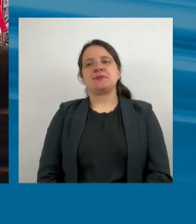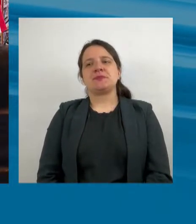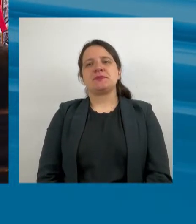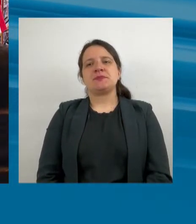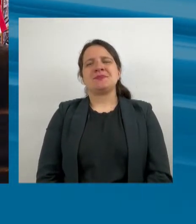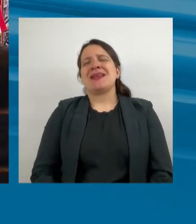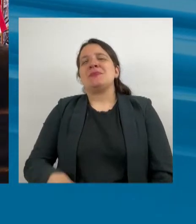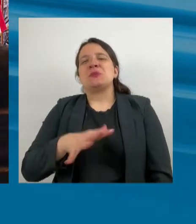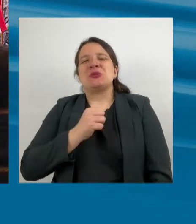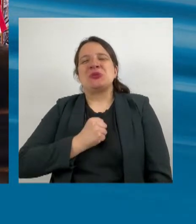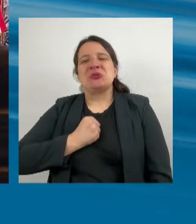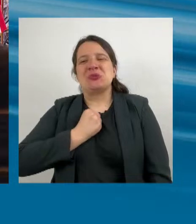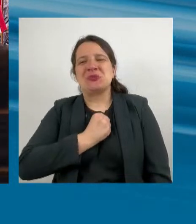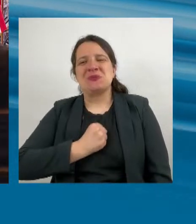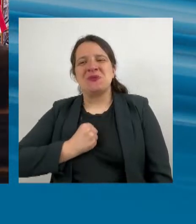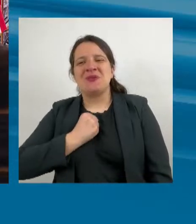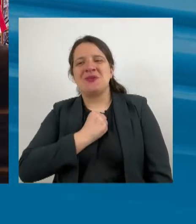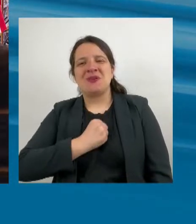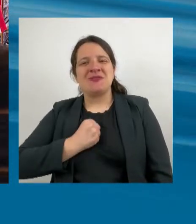Sorry.